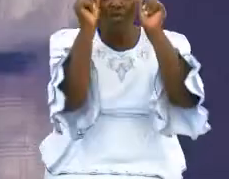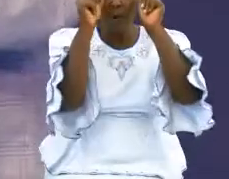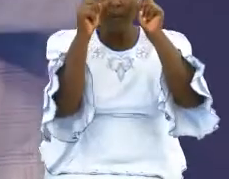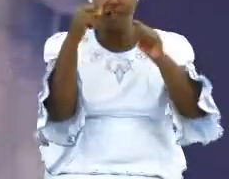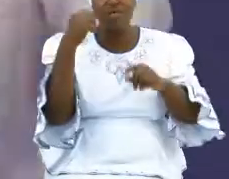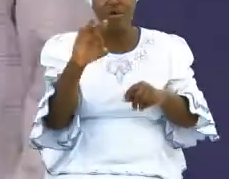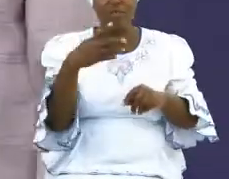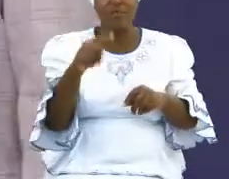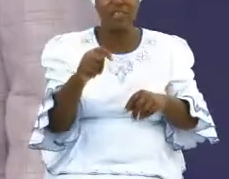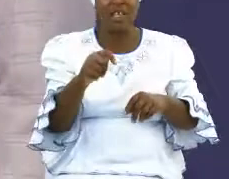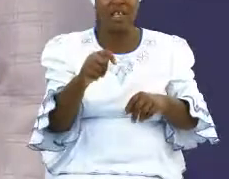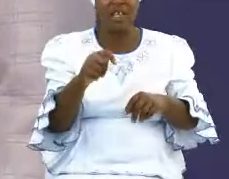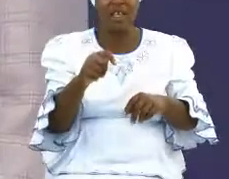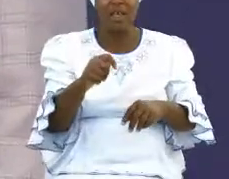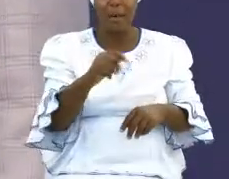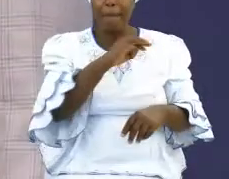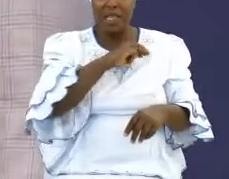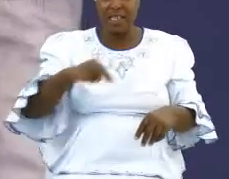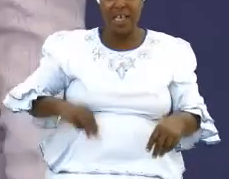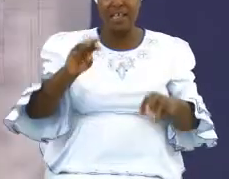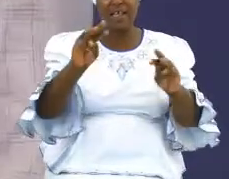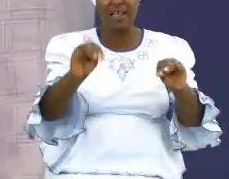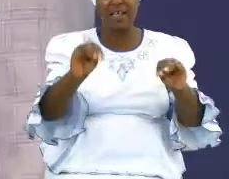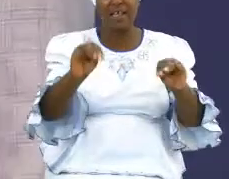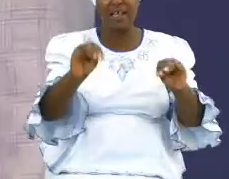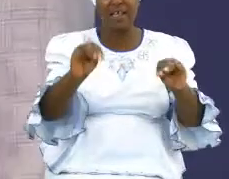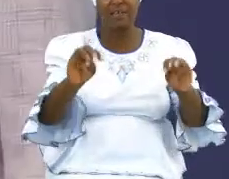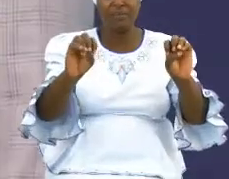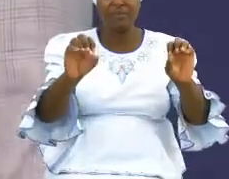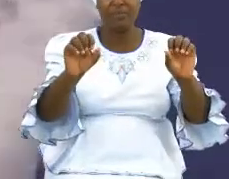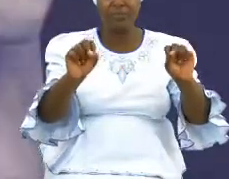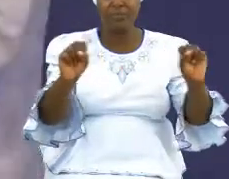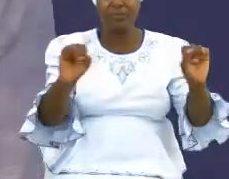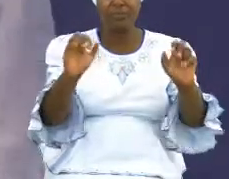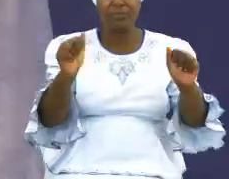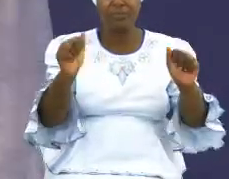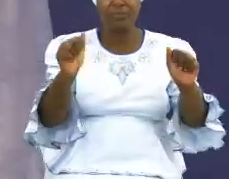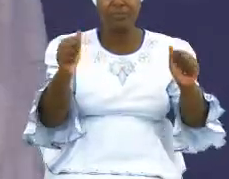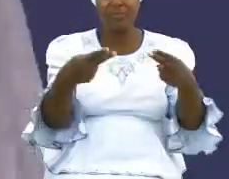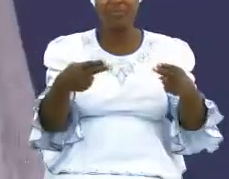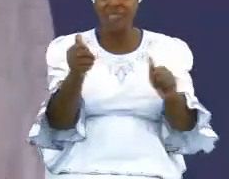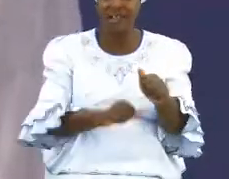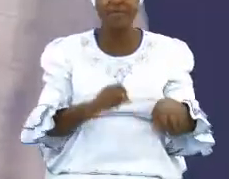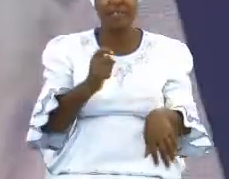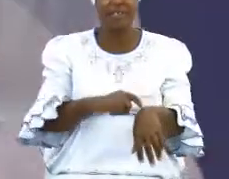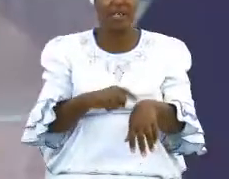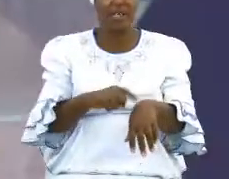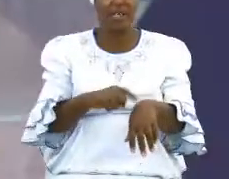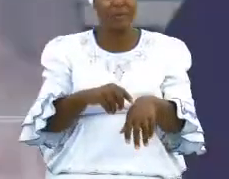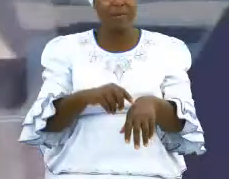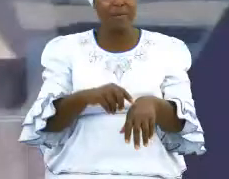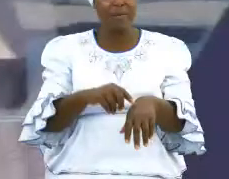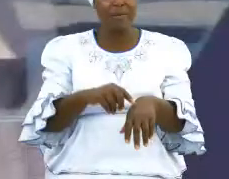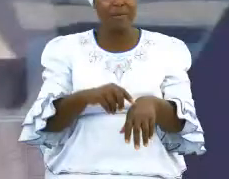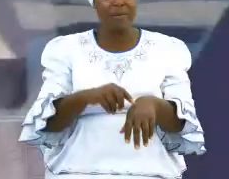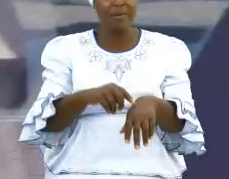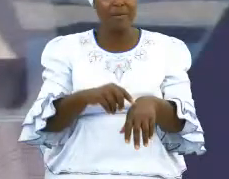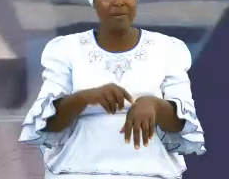Messiah every time. It's always like that. He went about being good.